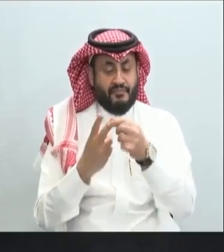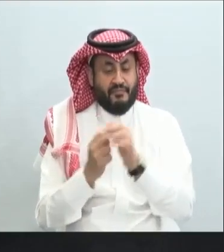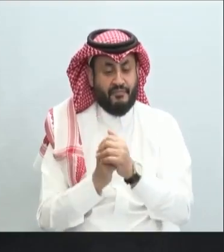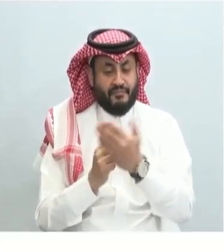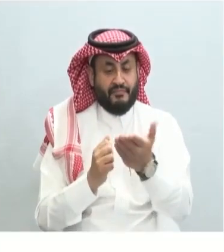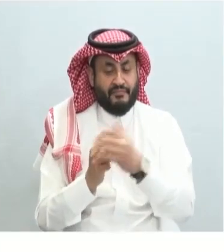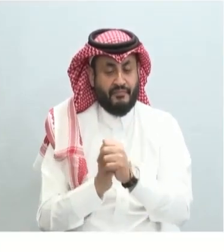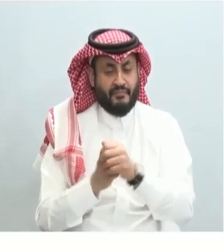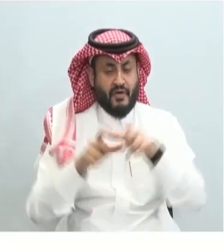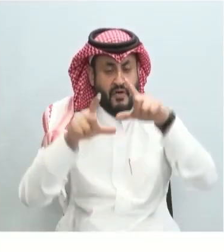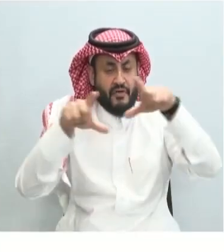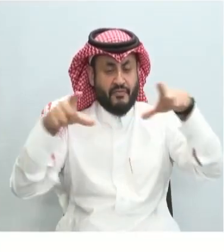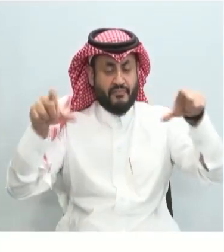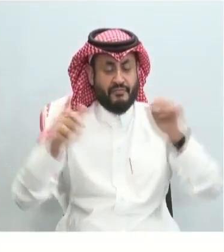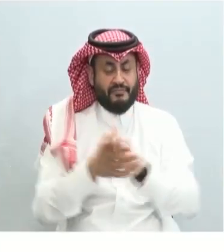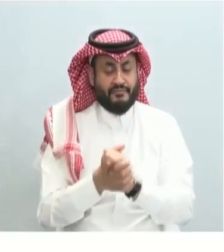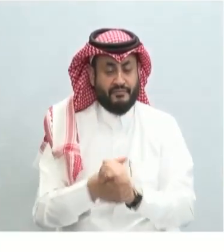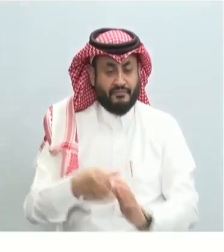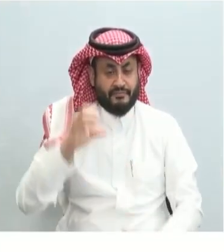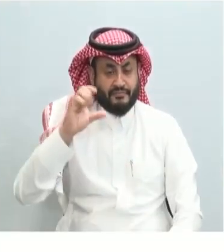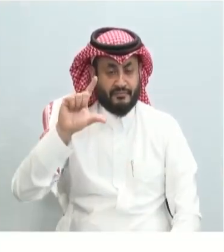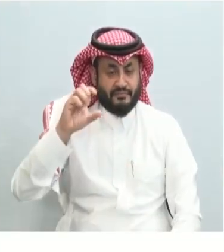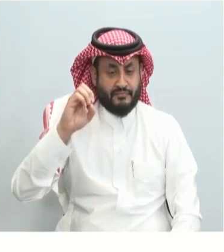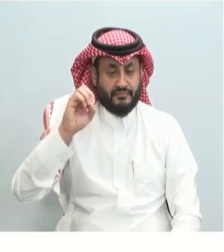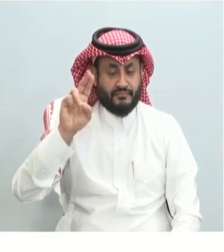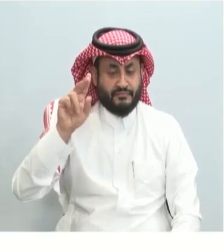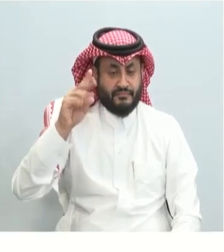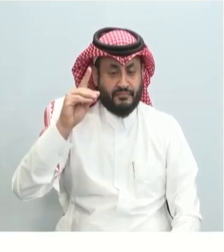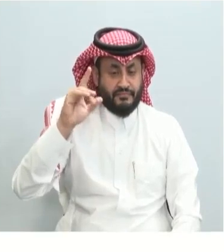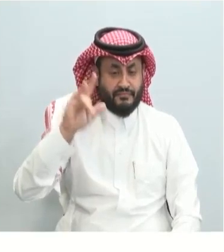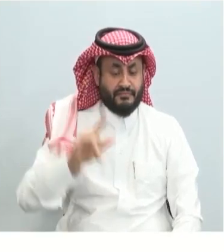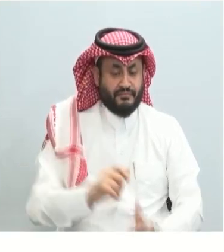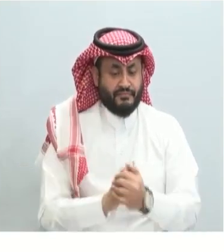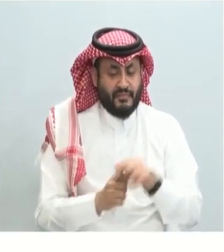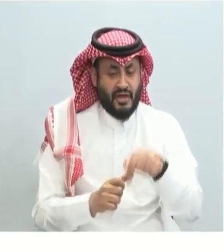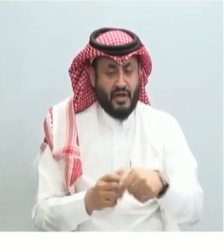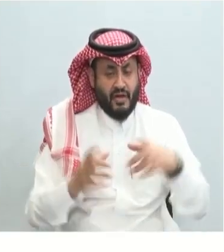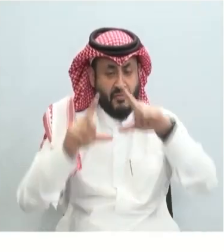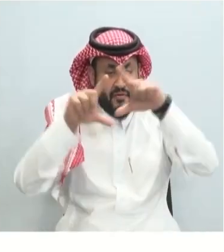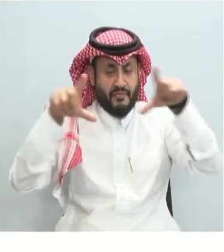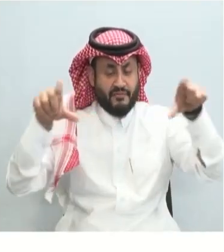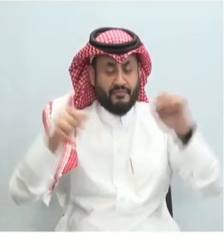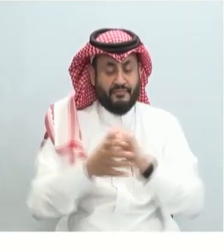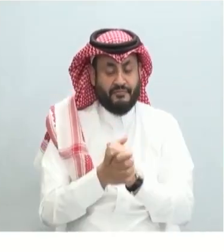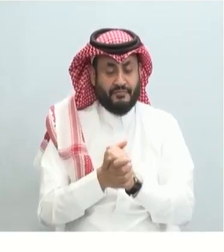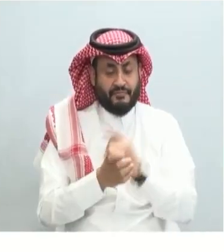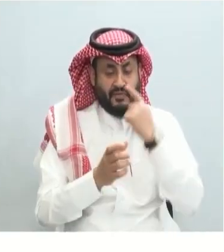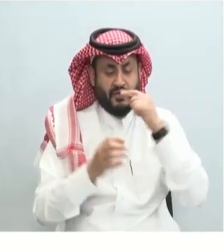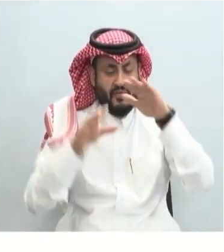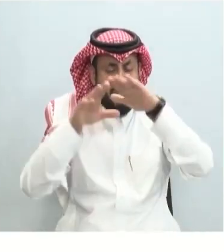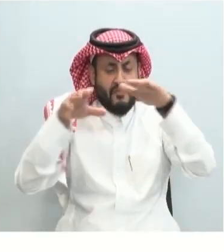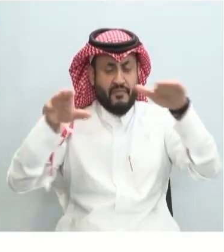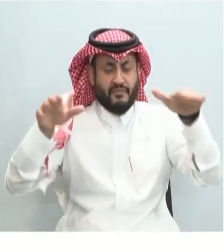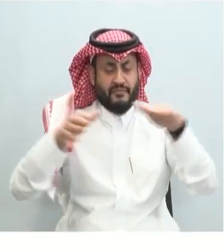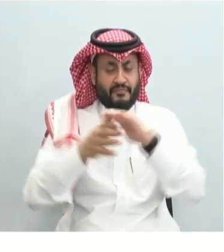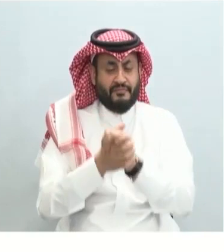is, it's cloudy today. It's cloudy today, when we can't